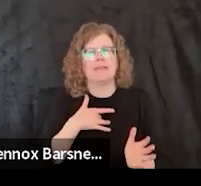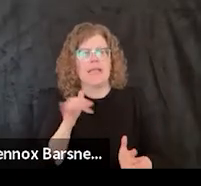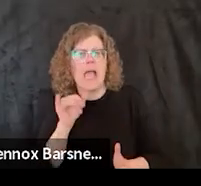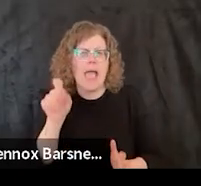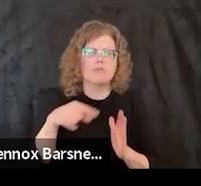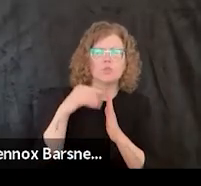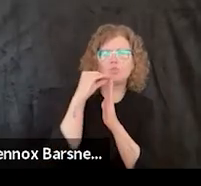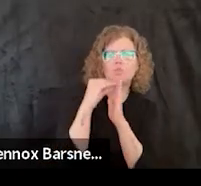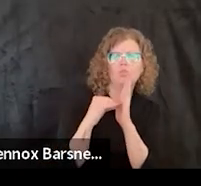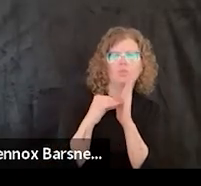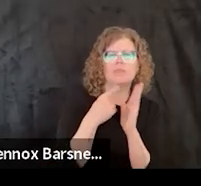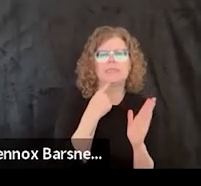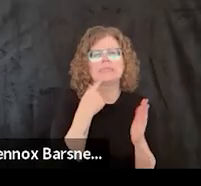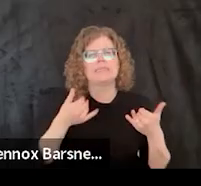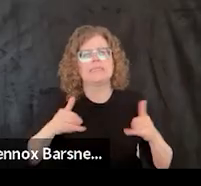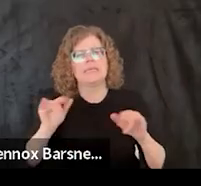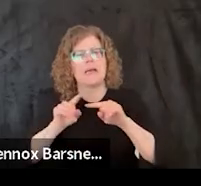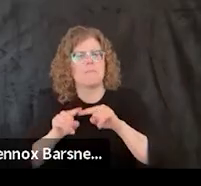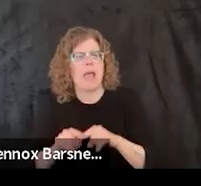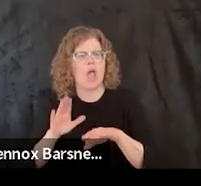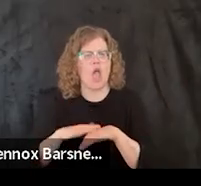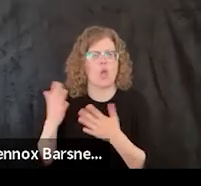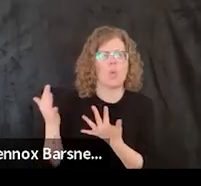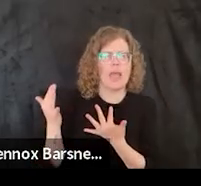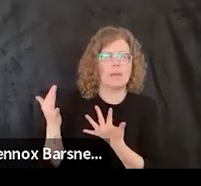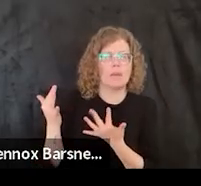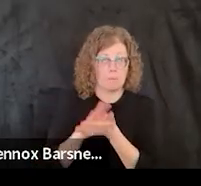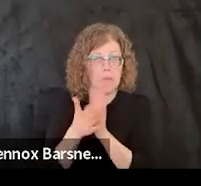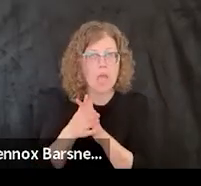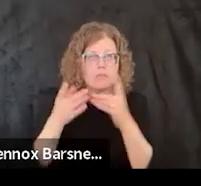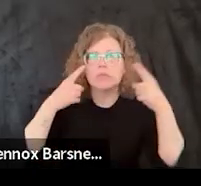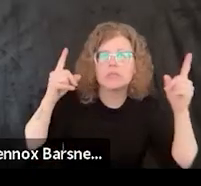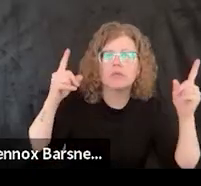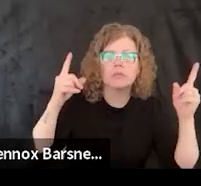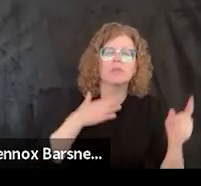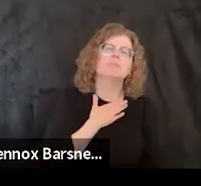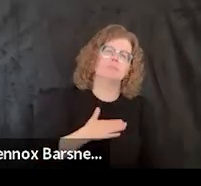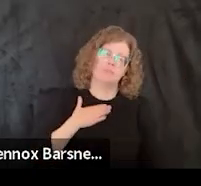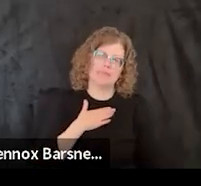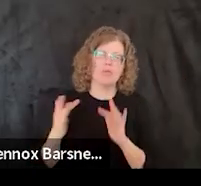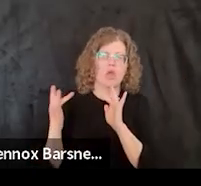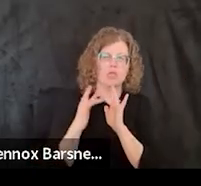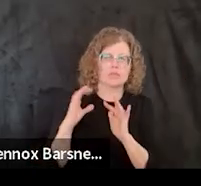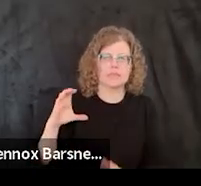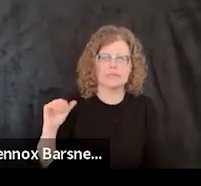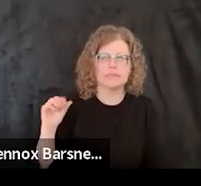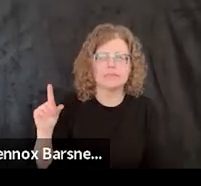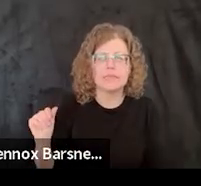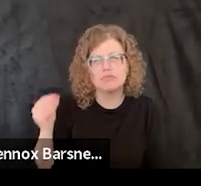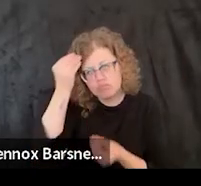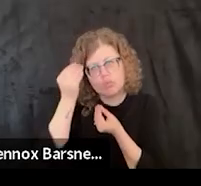us know, as we may be able to make updates to your application or let the assessors know, depending on where we are at in the